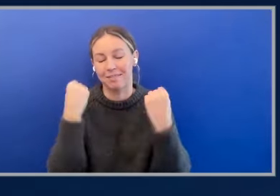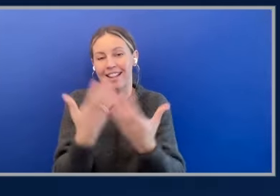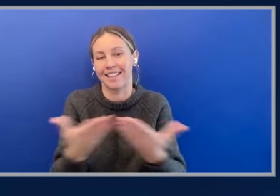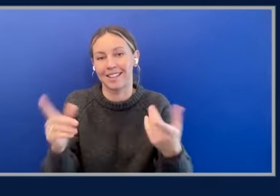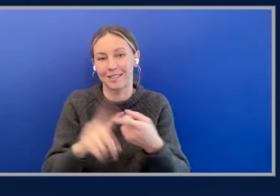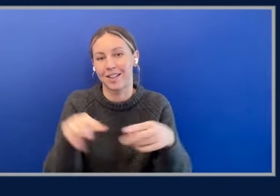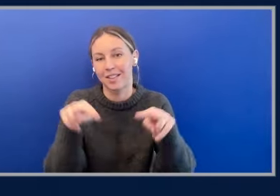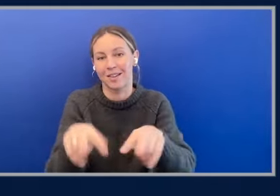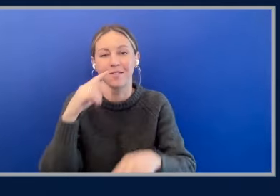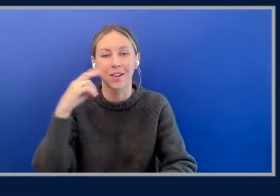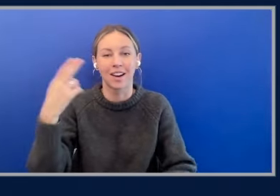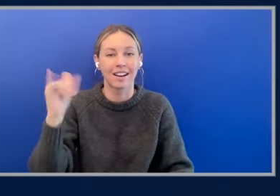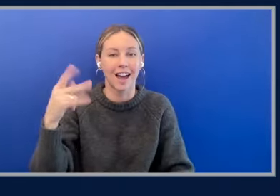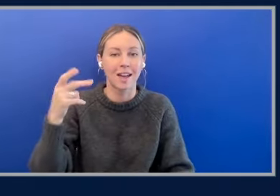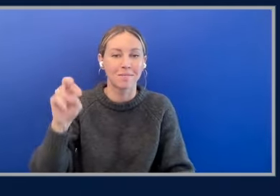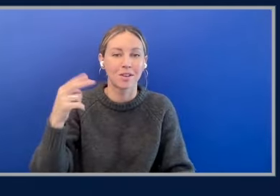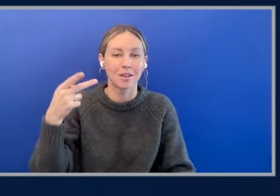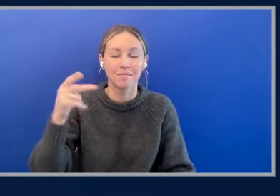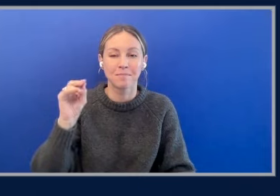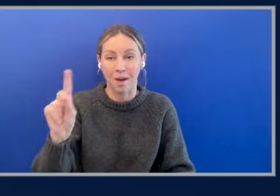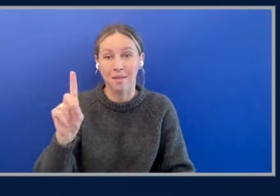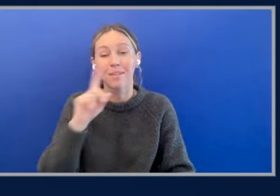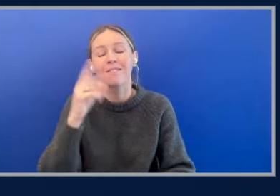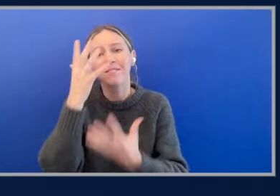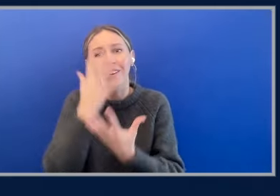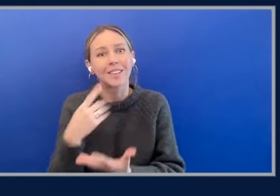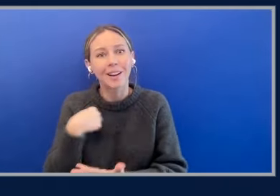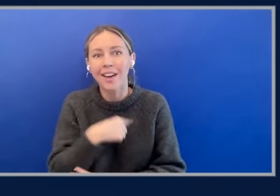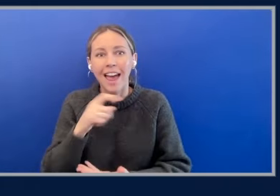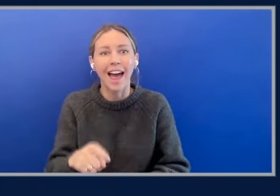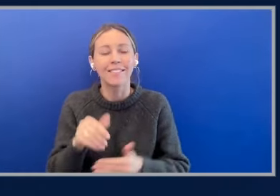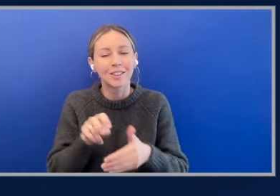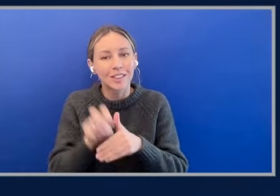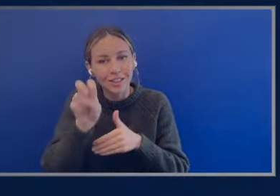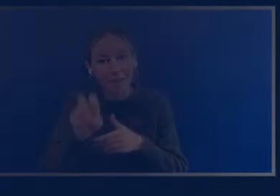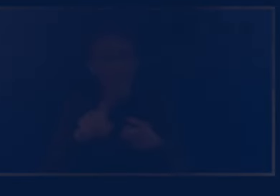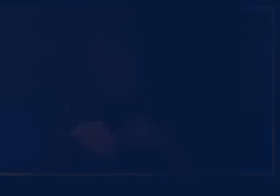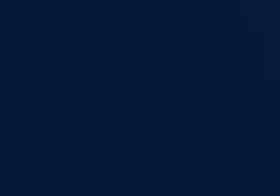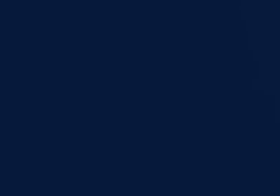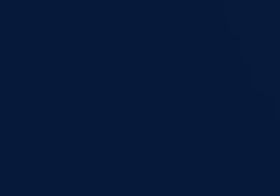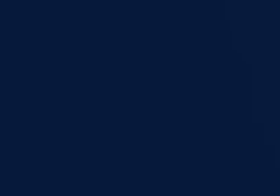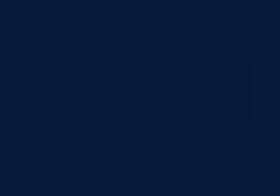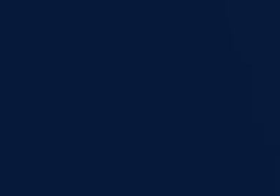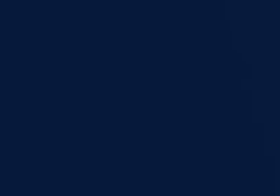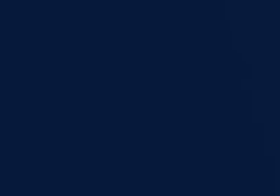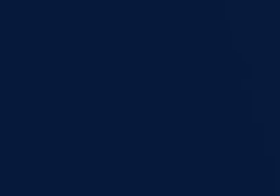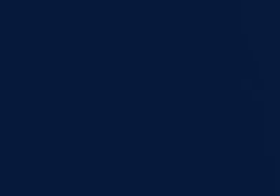but unfortunately, we're going to have to move on to the next segment for now.